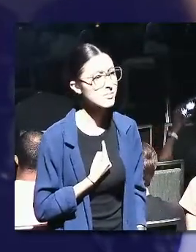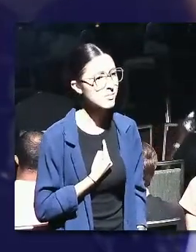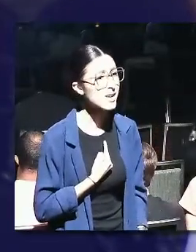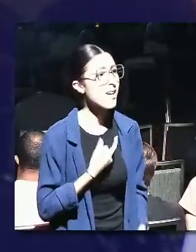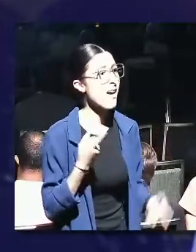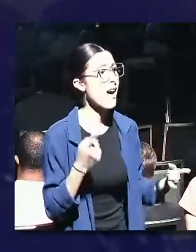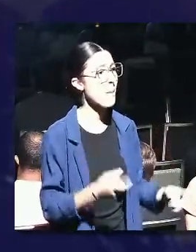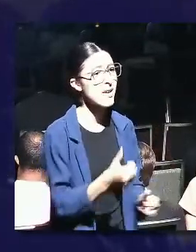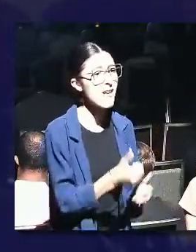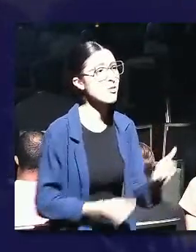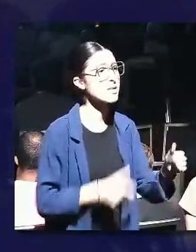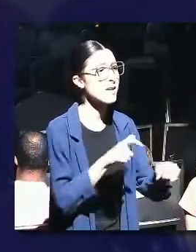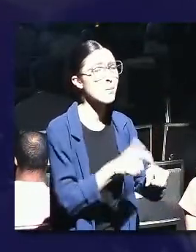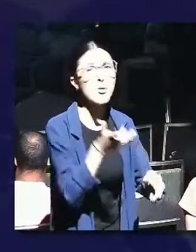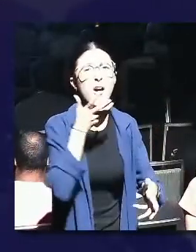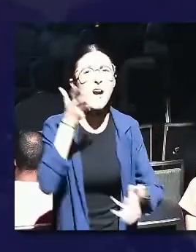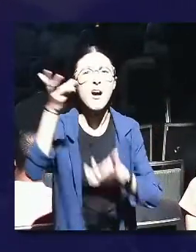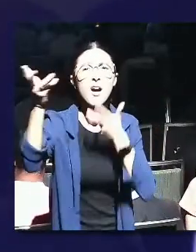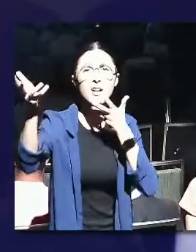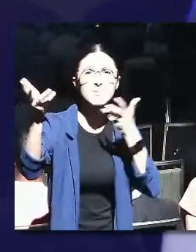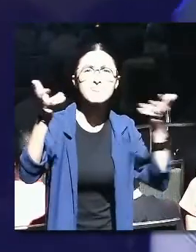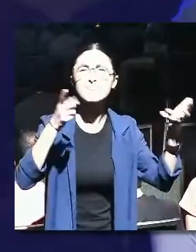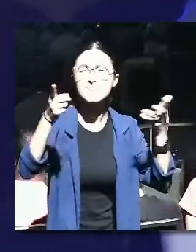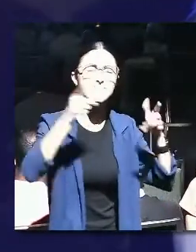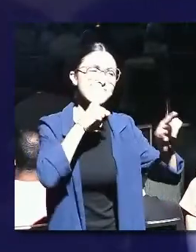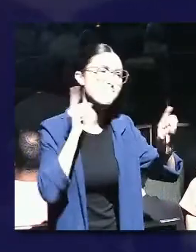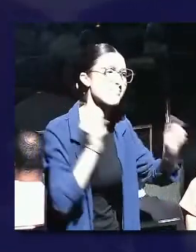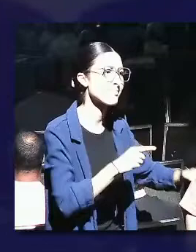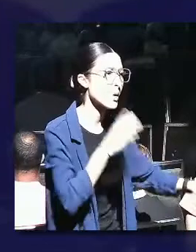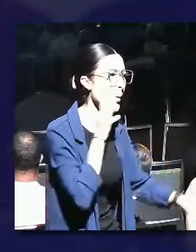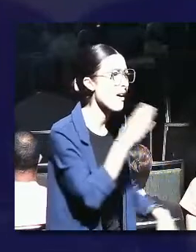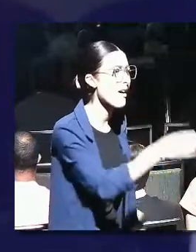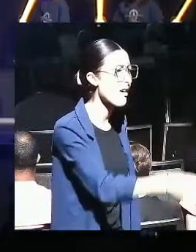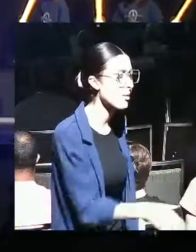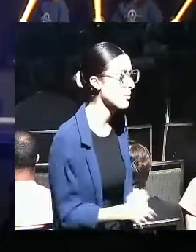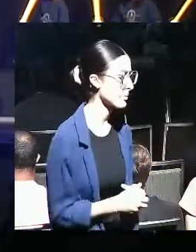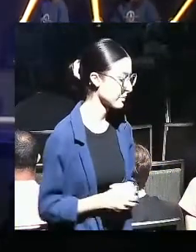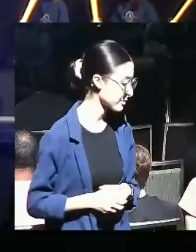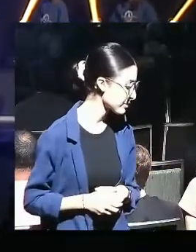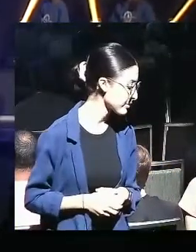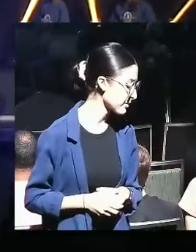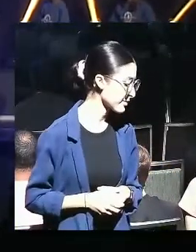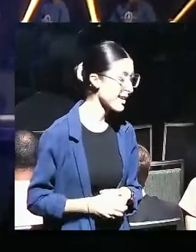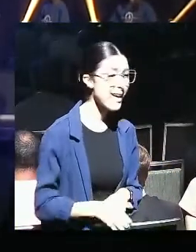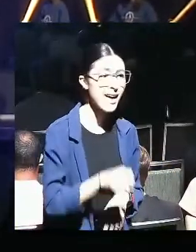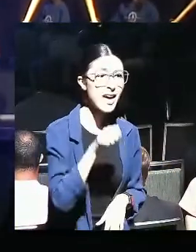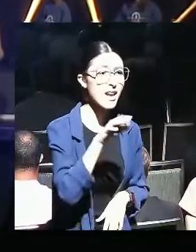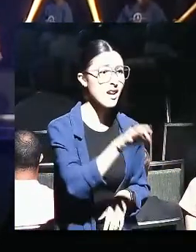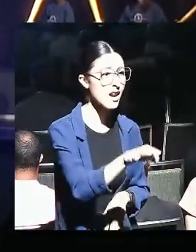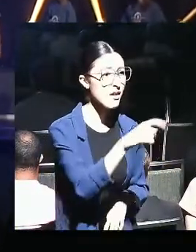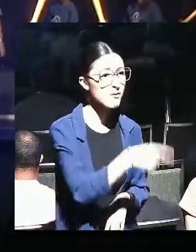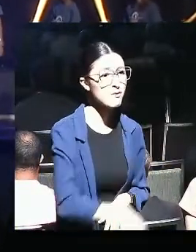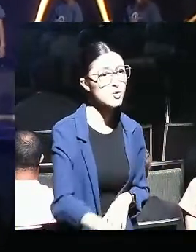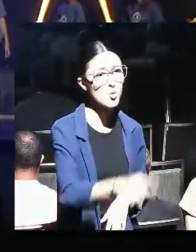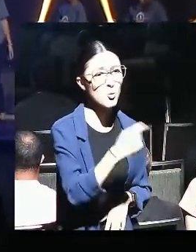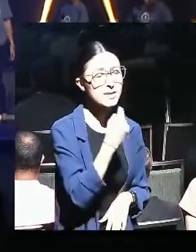call out, you're a little less alone. And if you only say